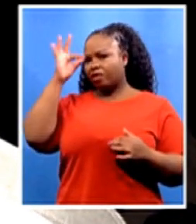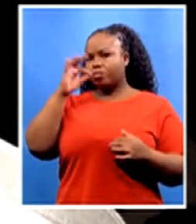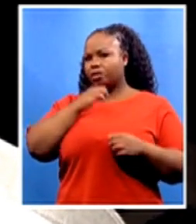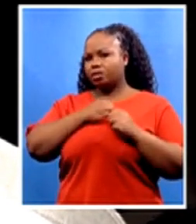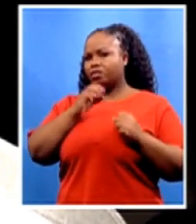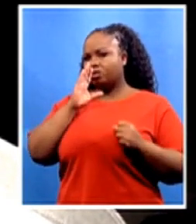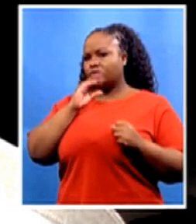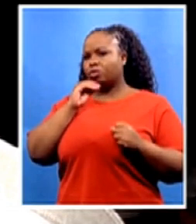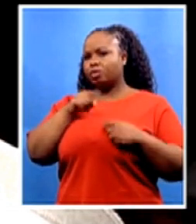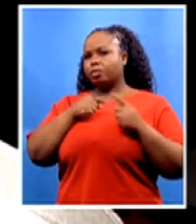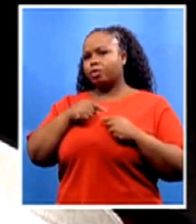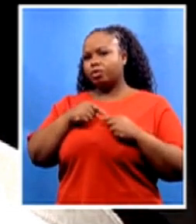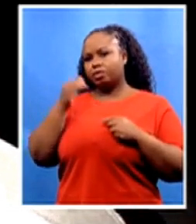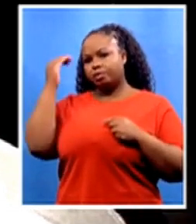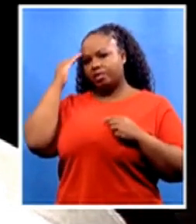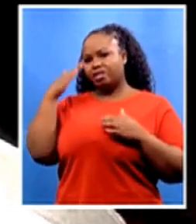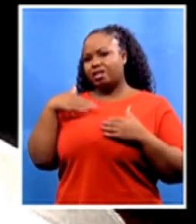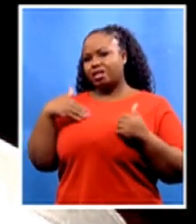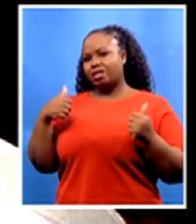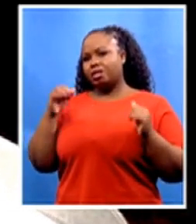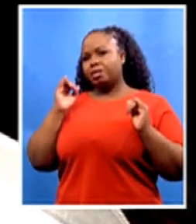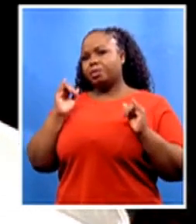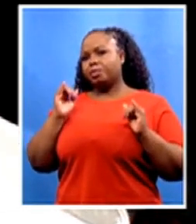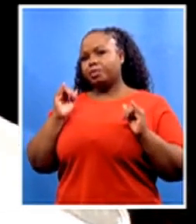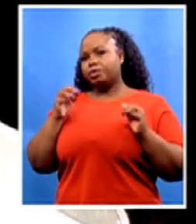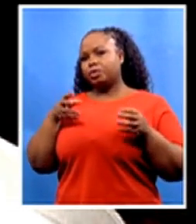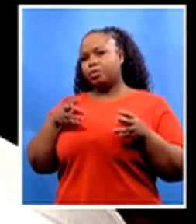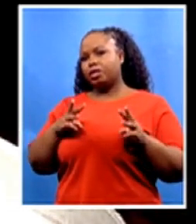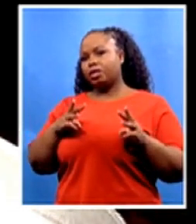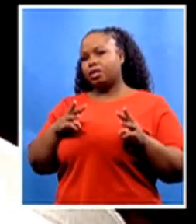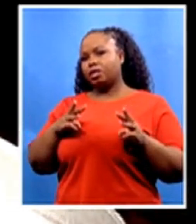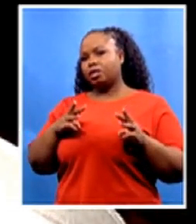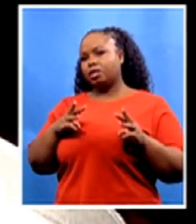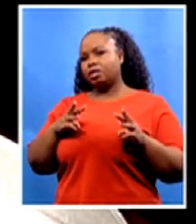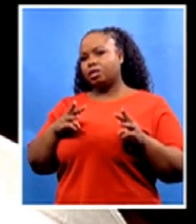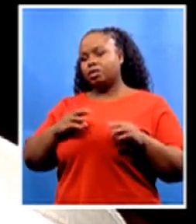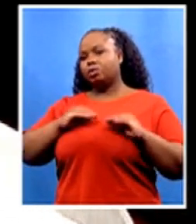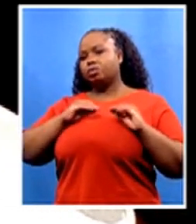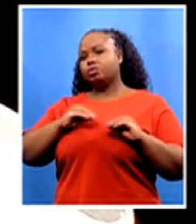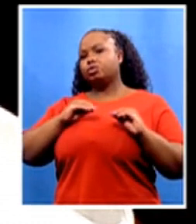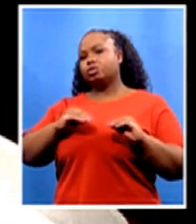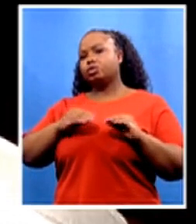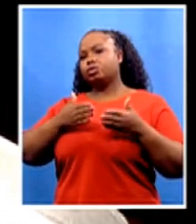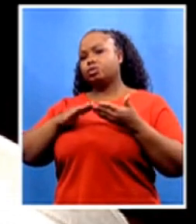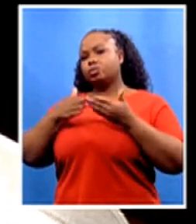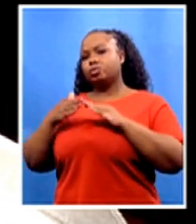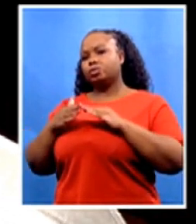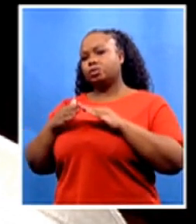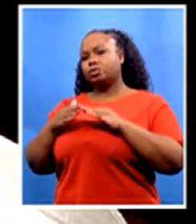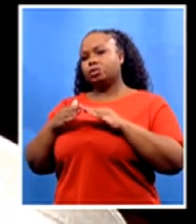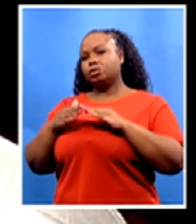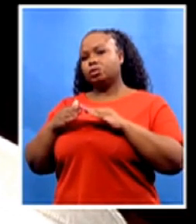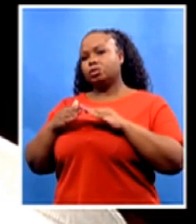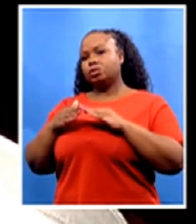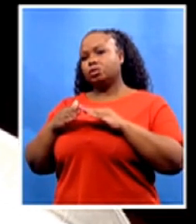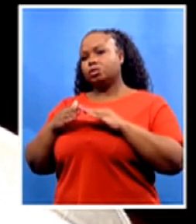more that is educating communities, because the whole case hinges around that. Yes, there's GBV around